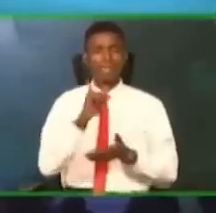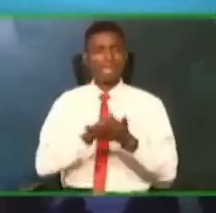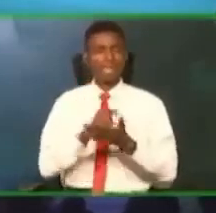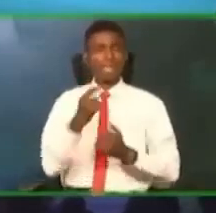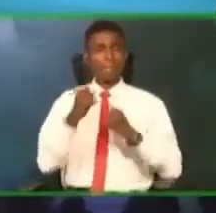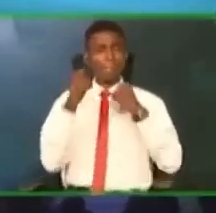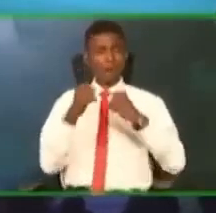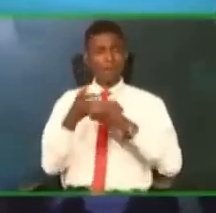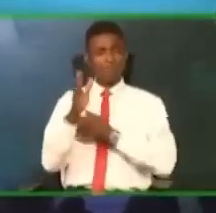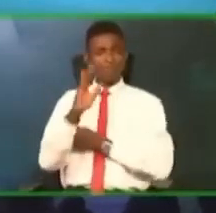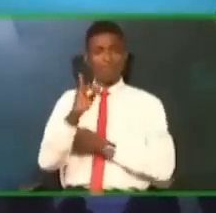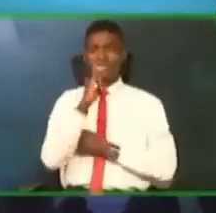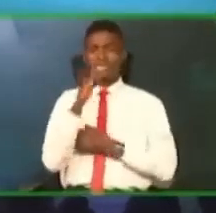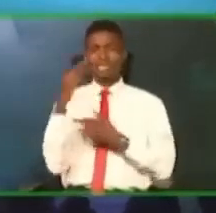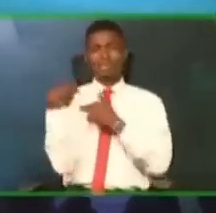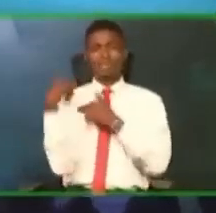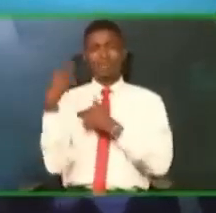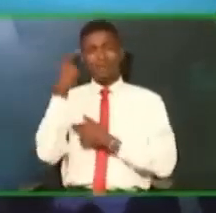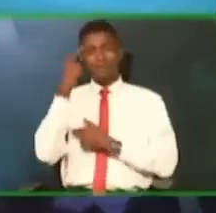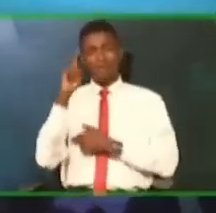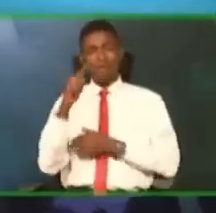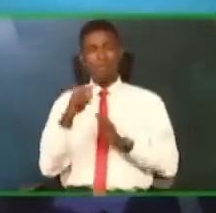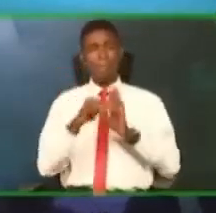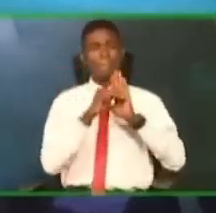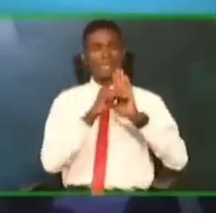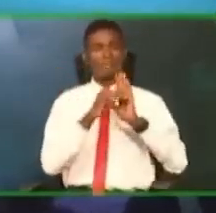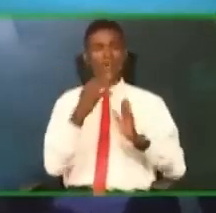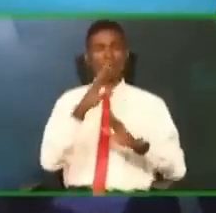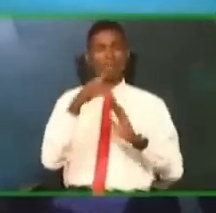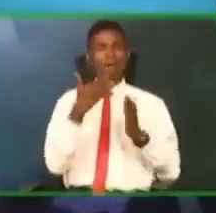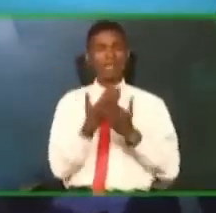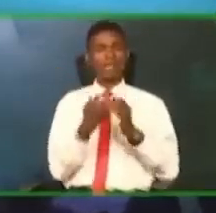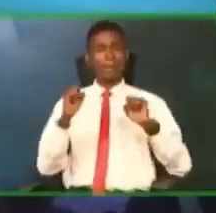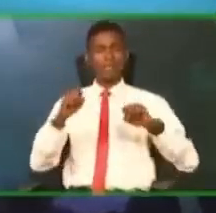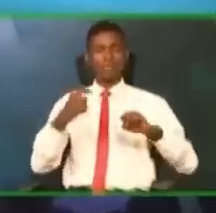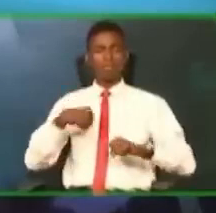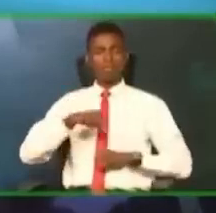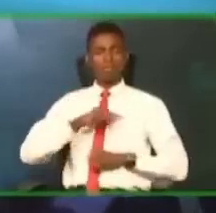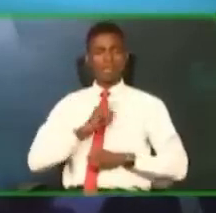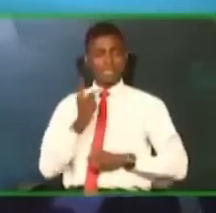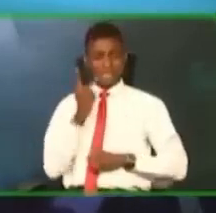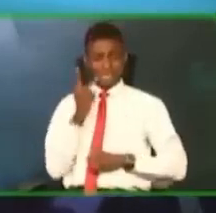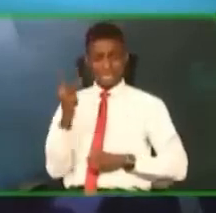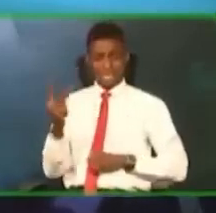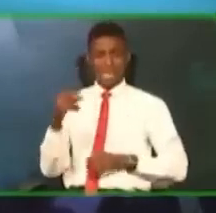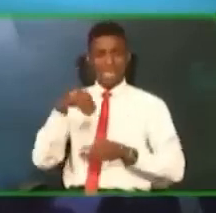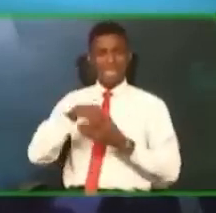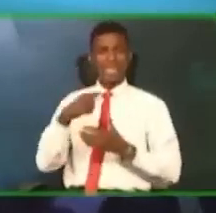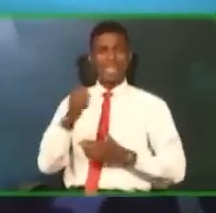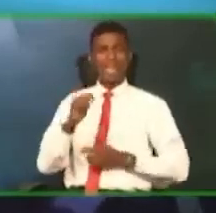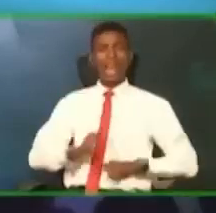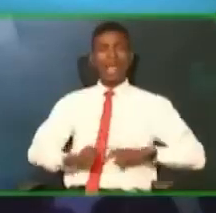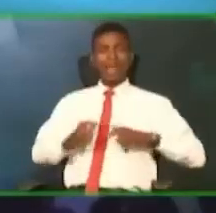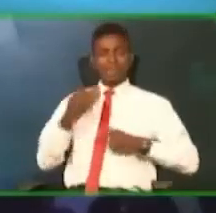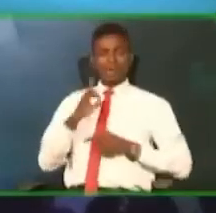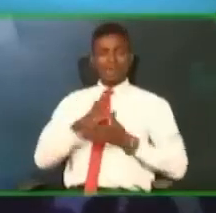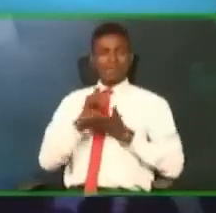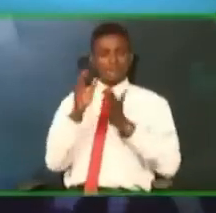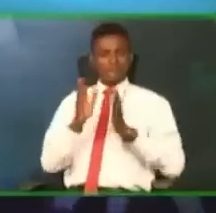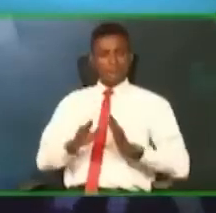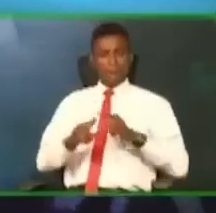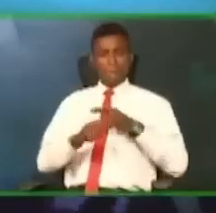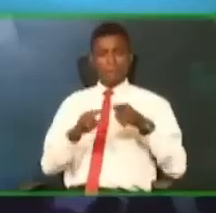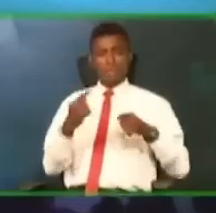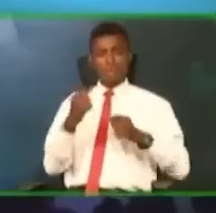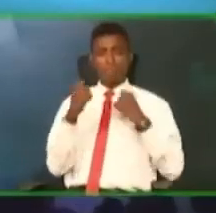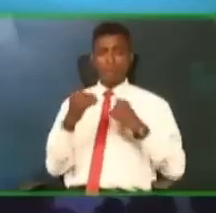responsible for the manifestation of all the possibilities that we find in the life of the believer, but that the power of God is